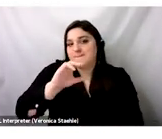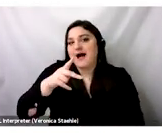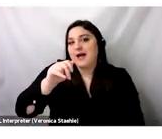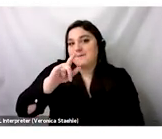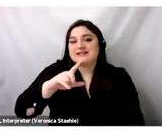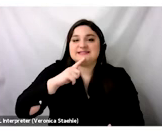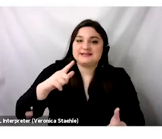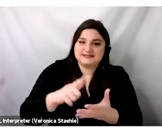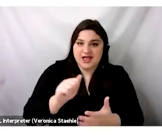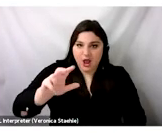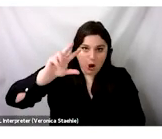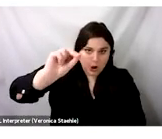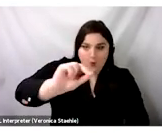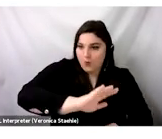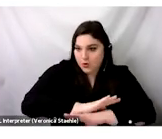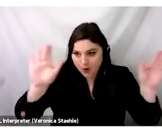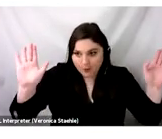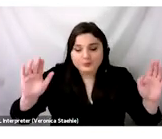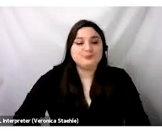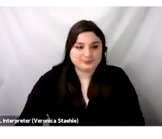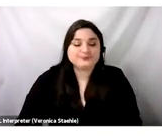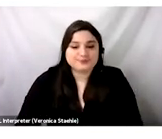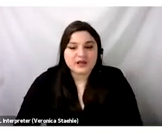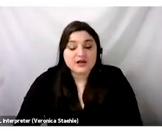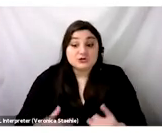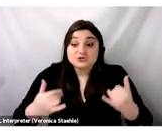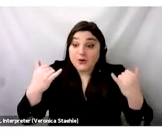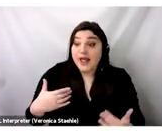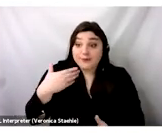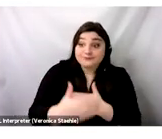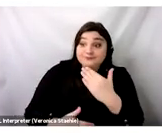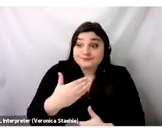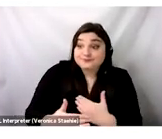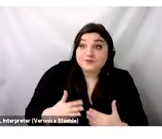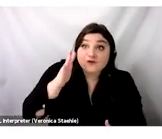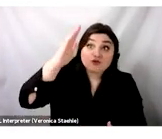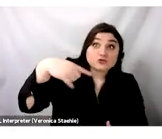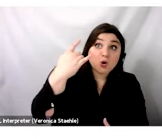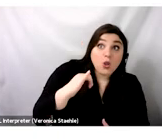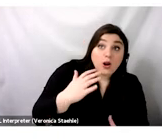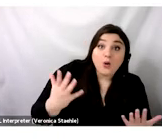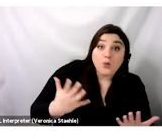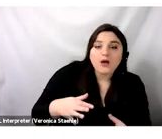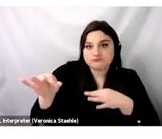no-no. Okay, where are we headed? What's going on? Like, what is the future looking like?